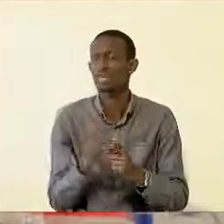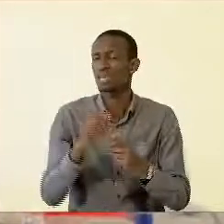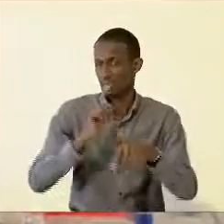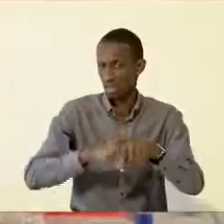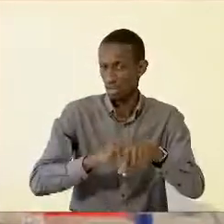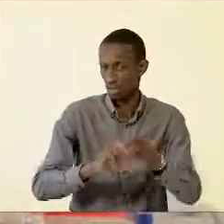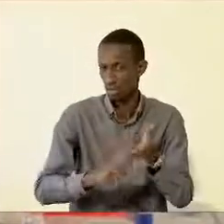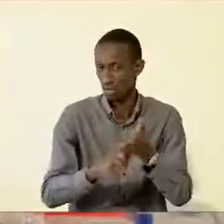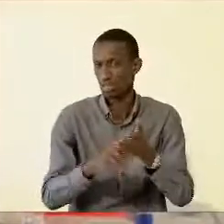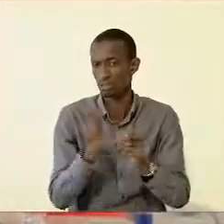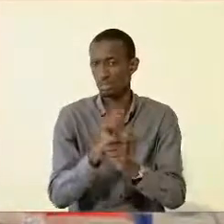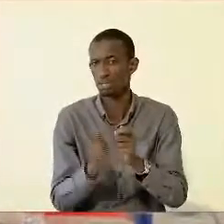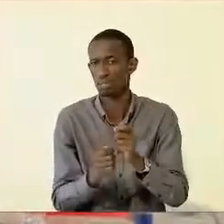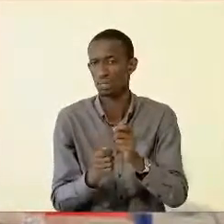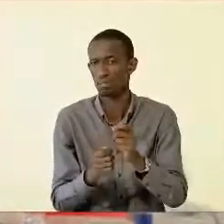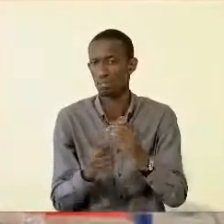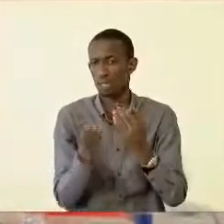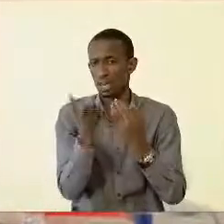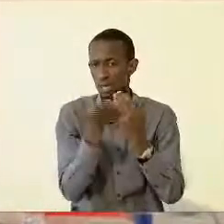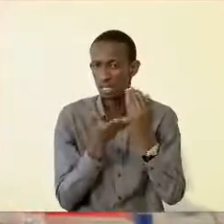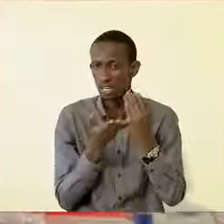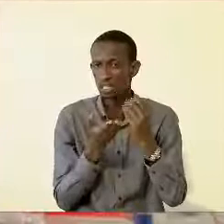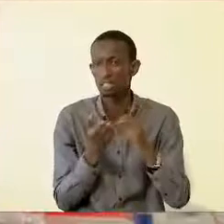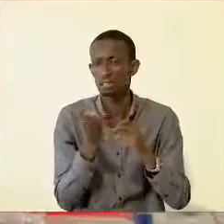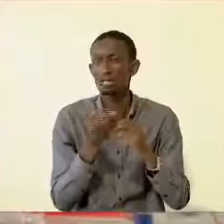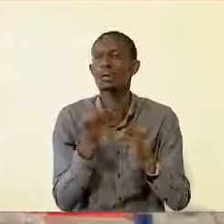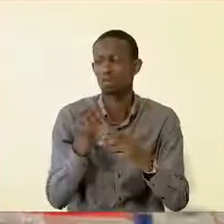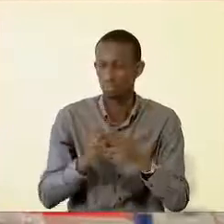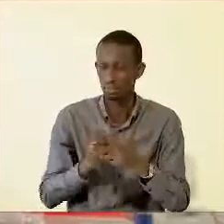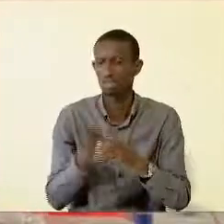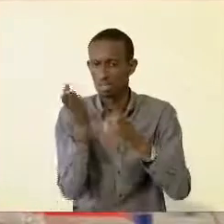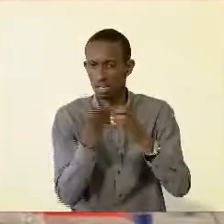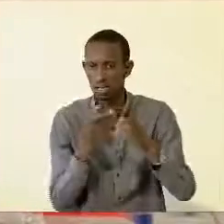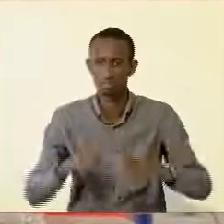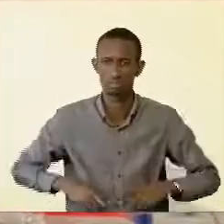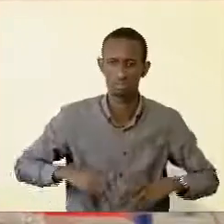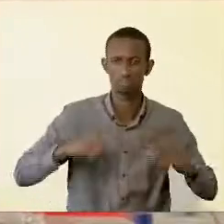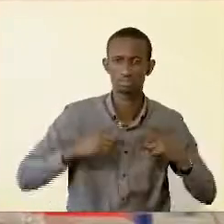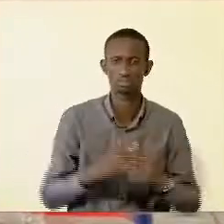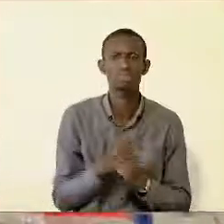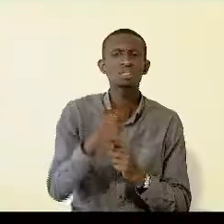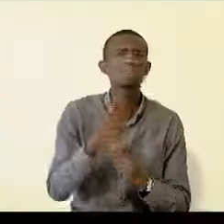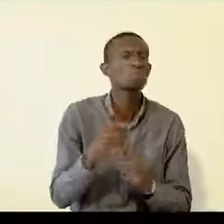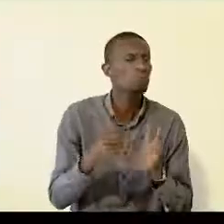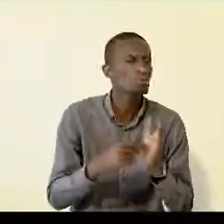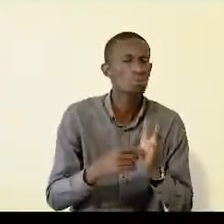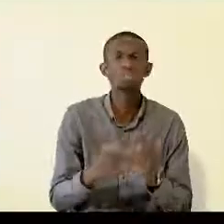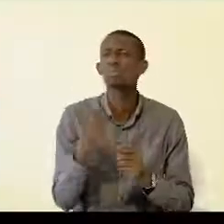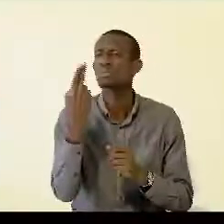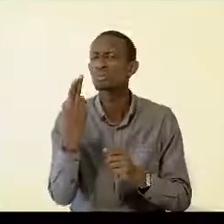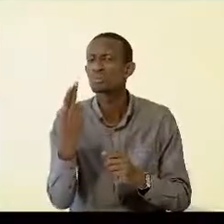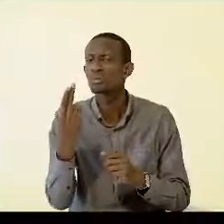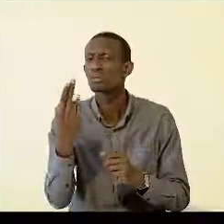to reduce to a half, it is what we call the half-life. So if you have, for example, 200